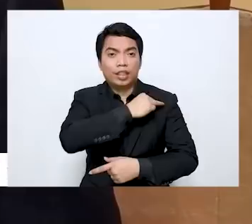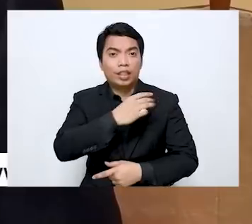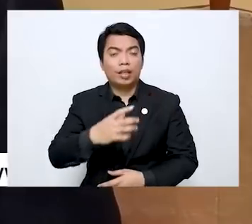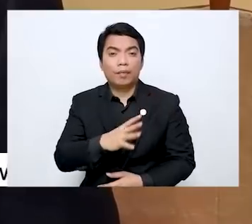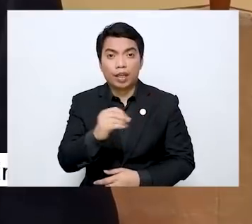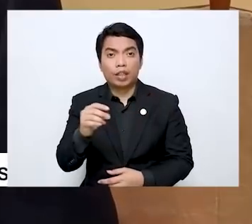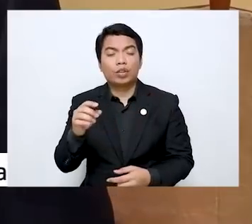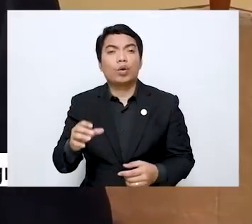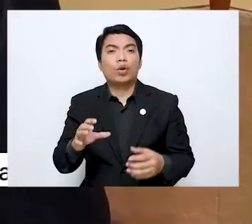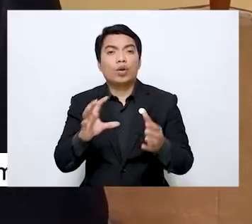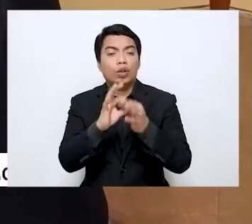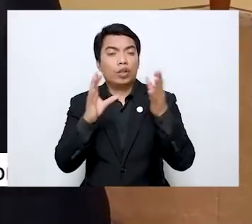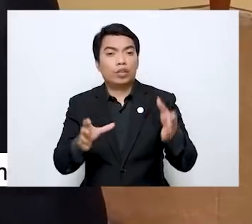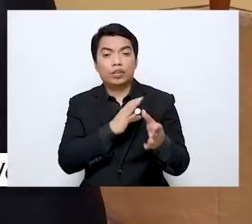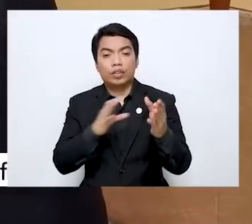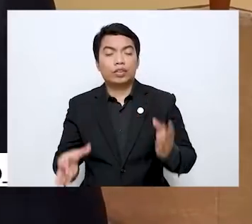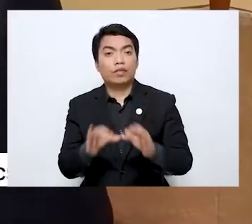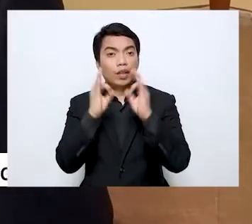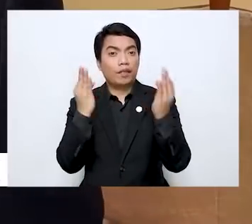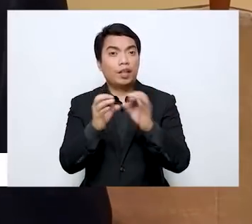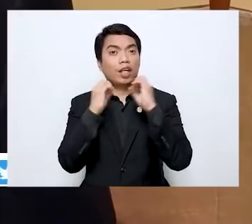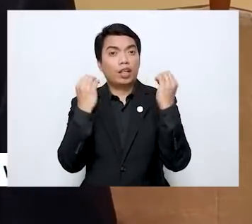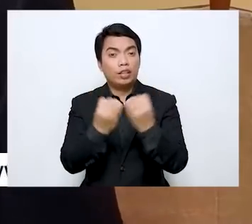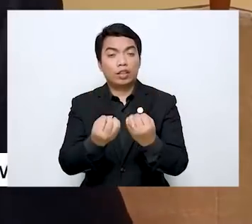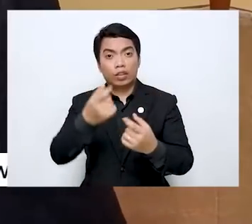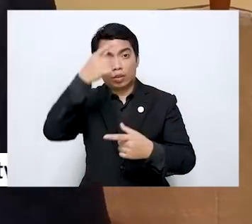and to the coordinator of the Christian Family